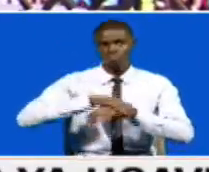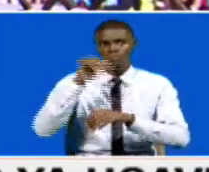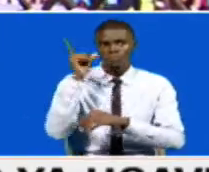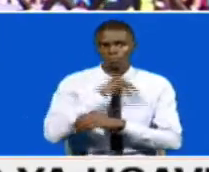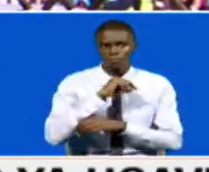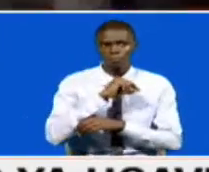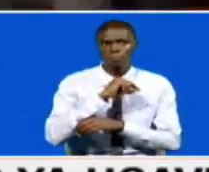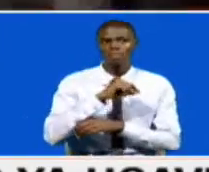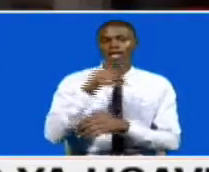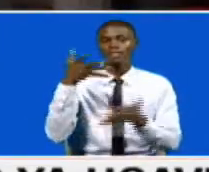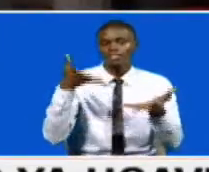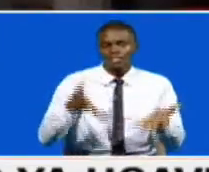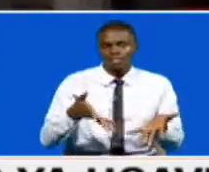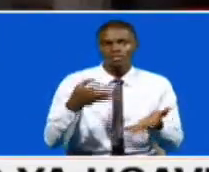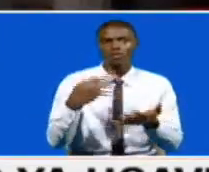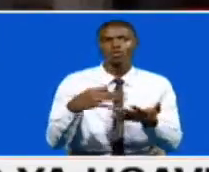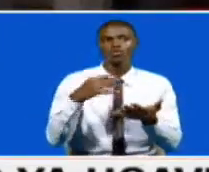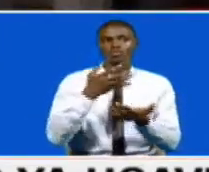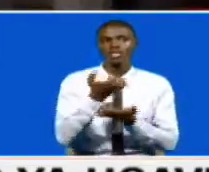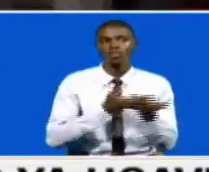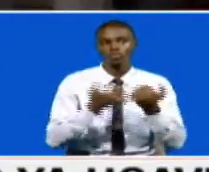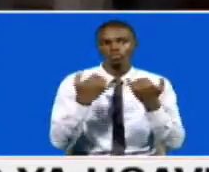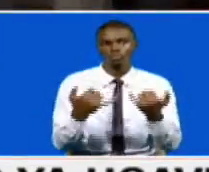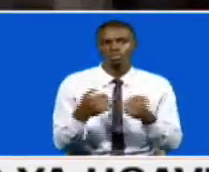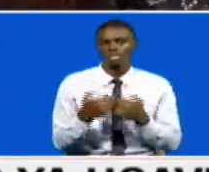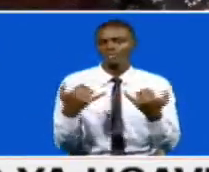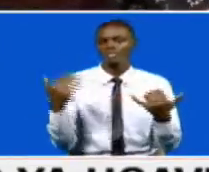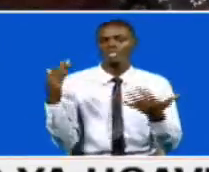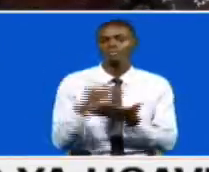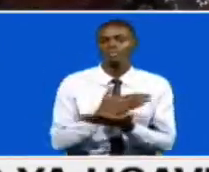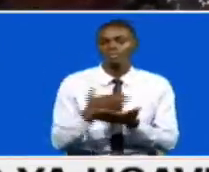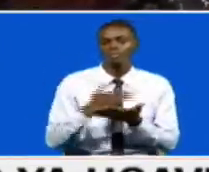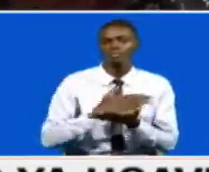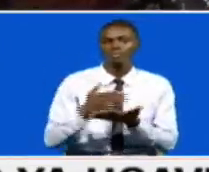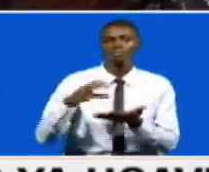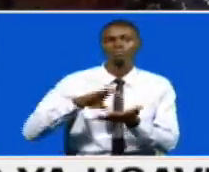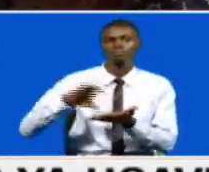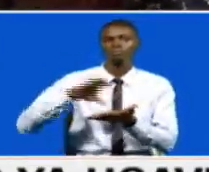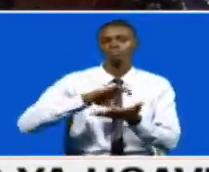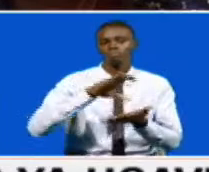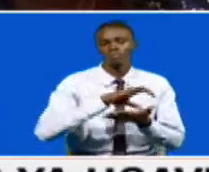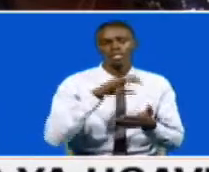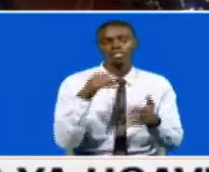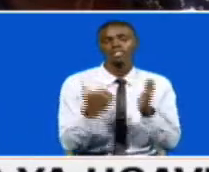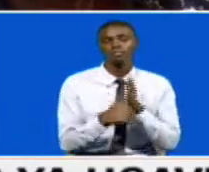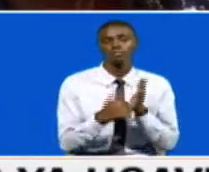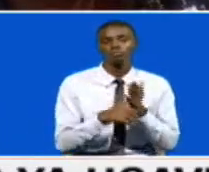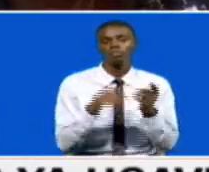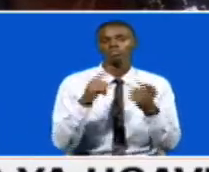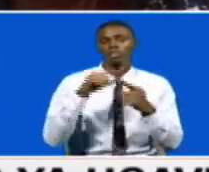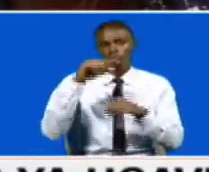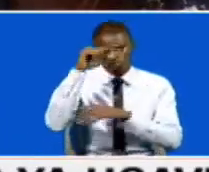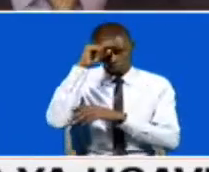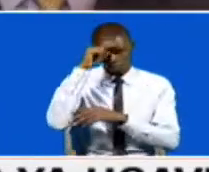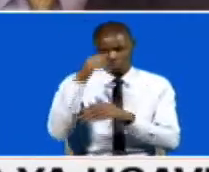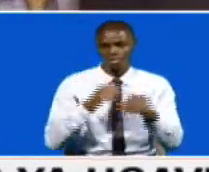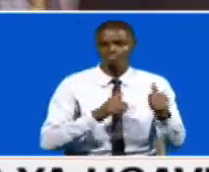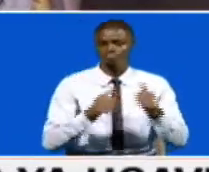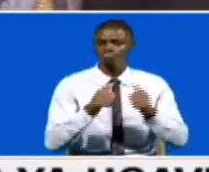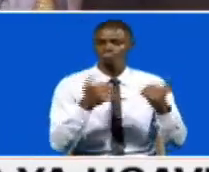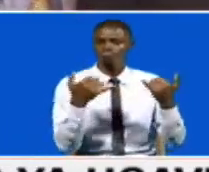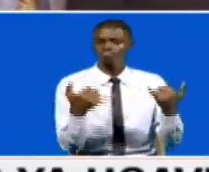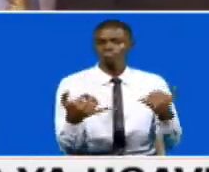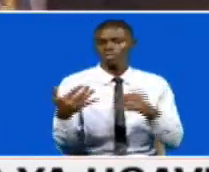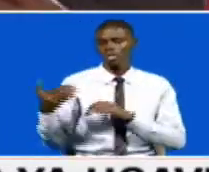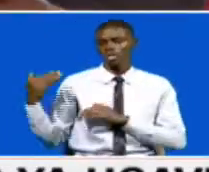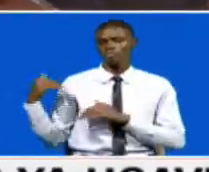of the economy today. Nipe nikupe hii ya ugavi wa mapato ikionekana kuwa donda sugu kwenye serikali na utawala wa sasa na wa